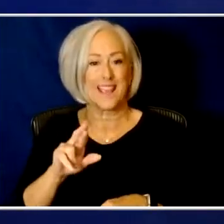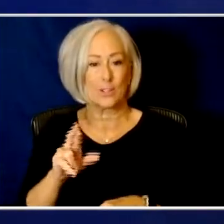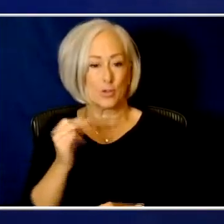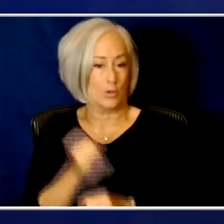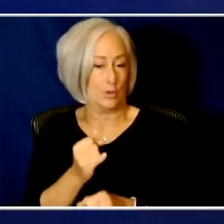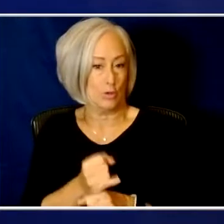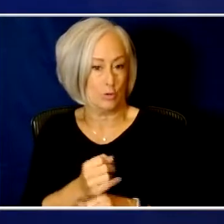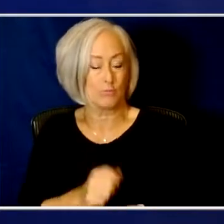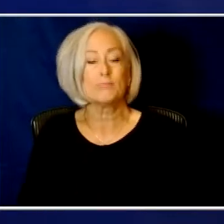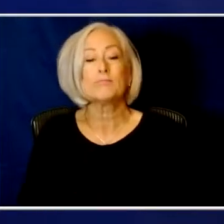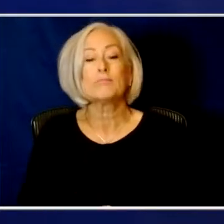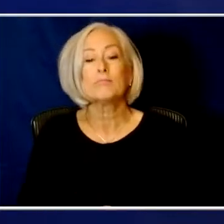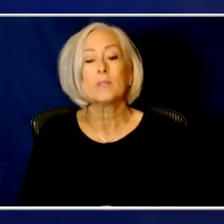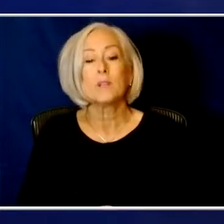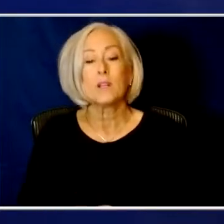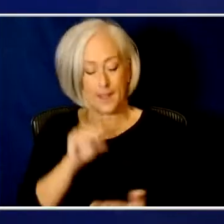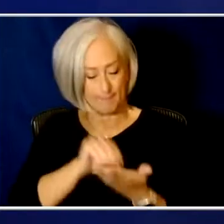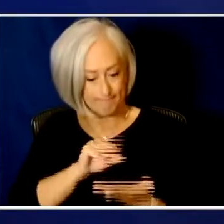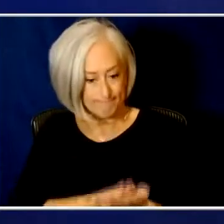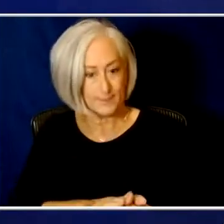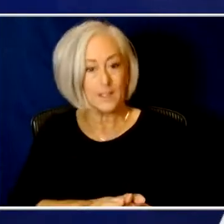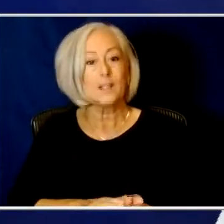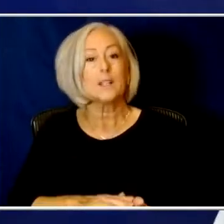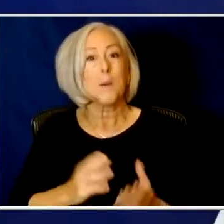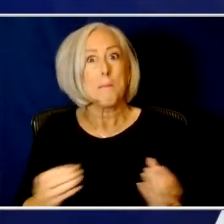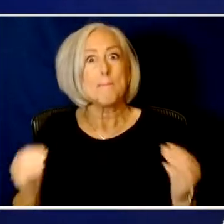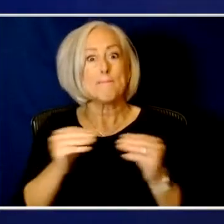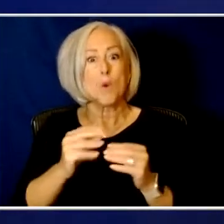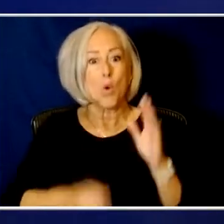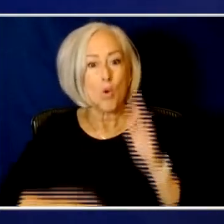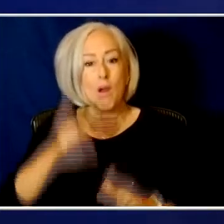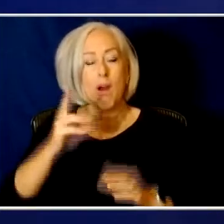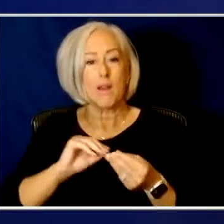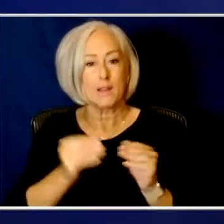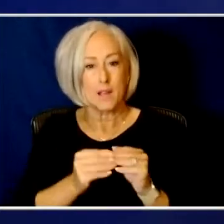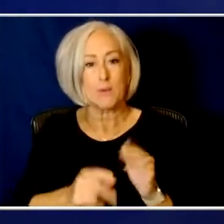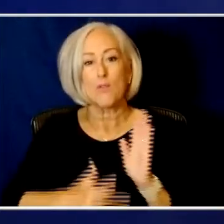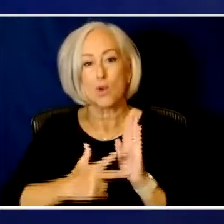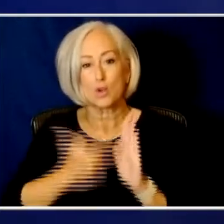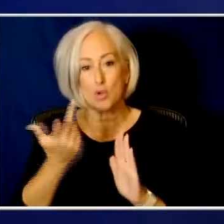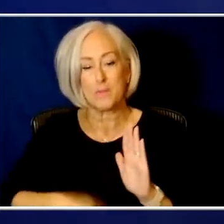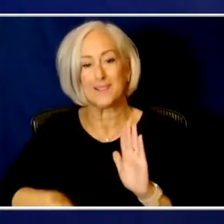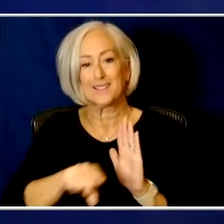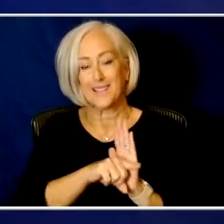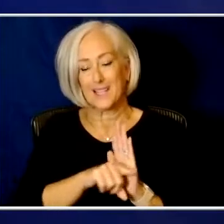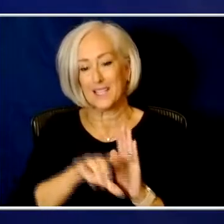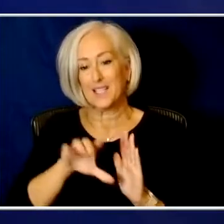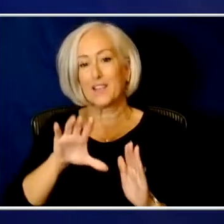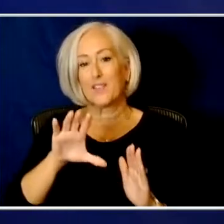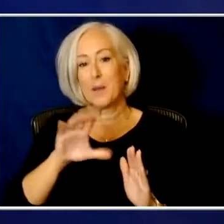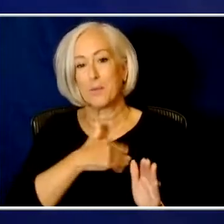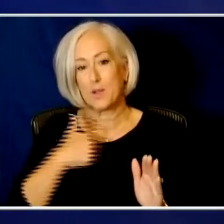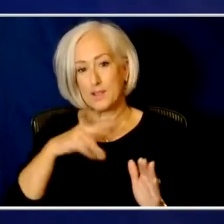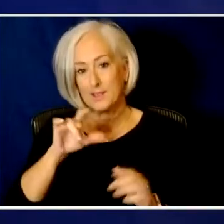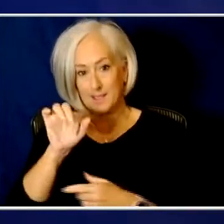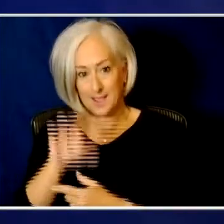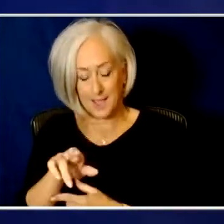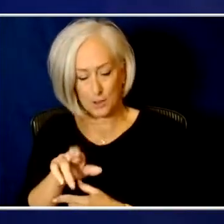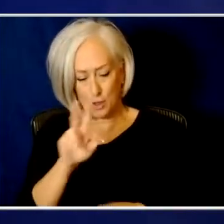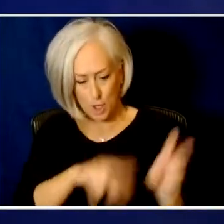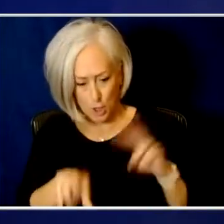triple-negative breast cancer among black women. We're going to talk about what triple-negative means. These studies looked at cancer registries of patients from the ages